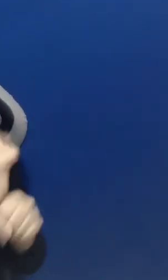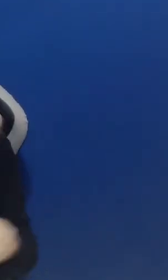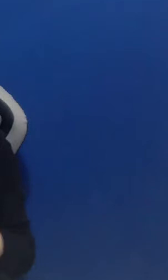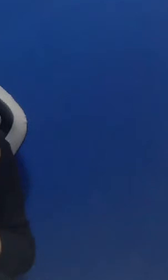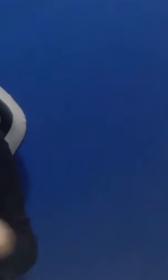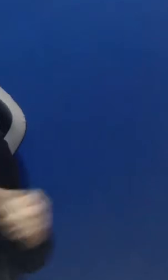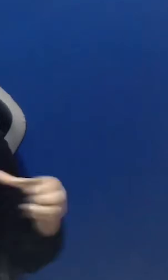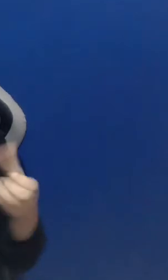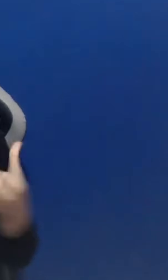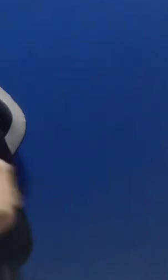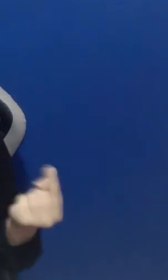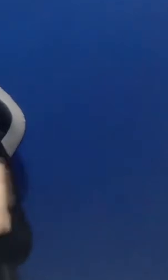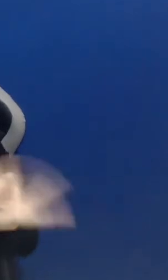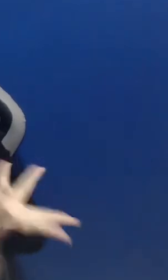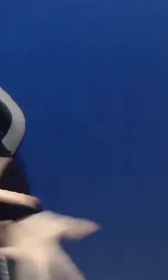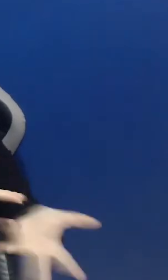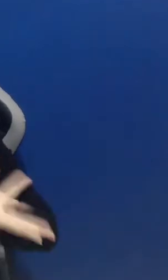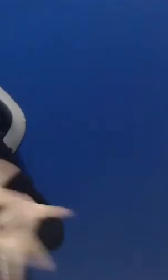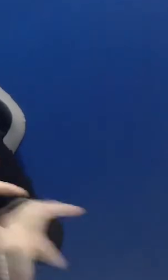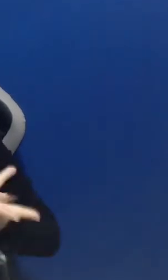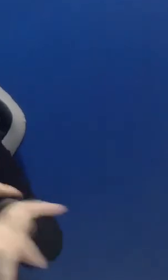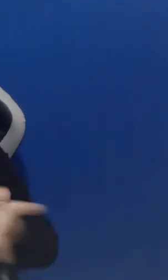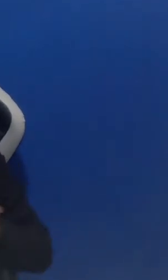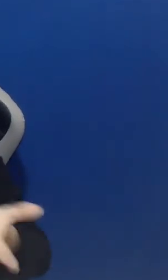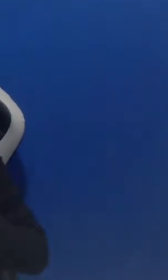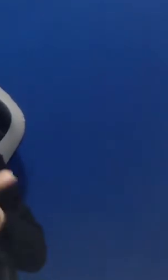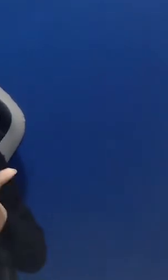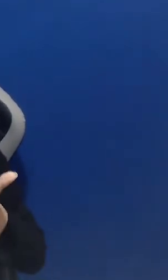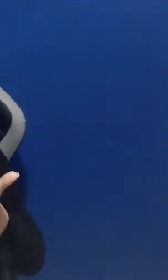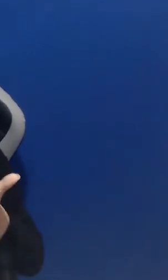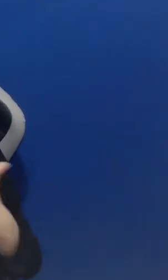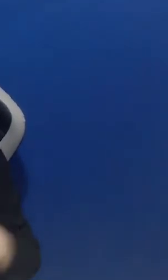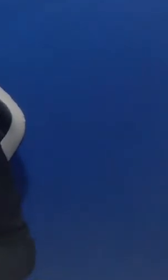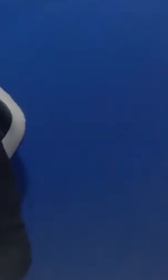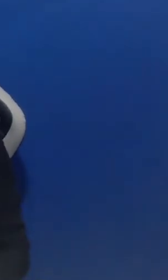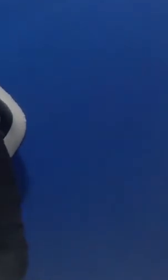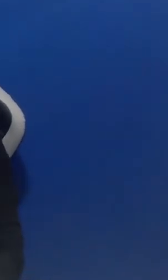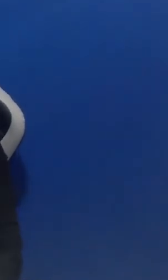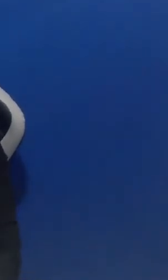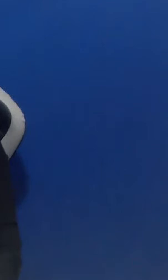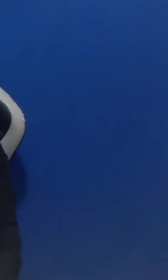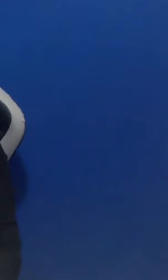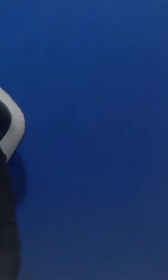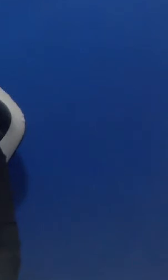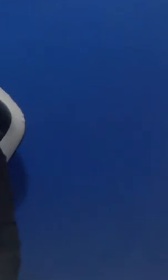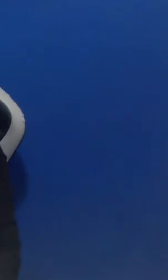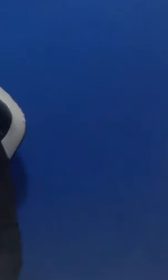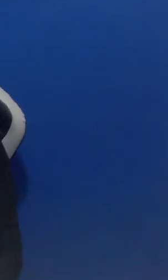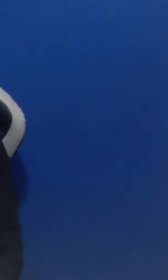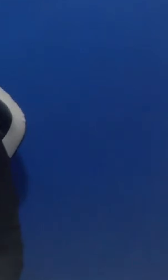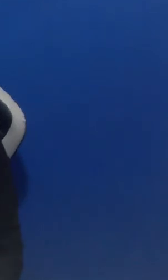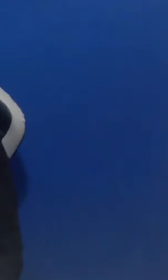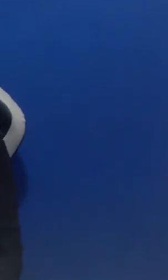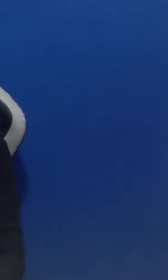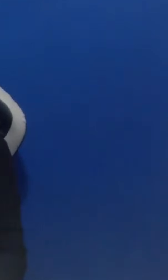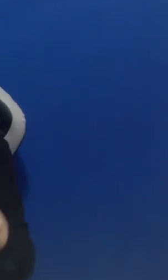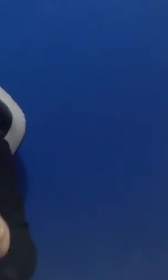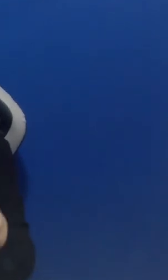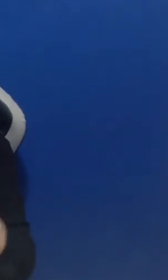like David Bloom, a model to quantify the whole